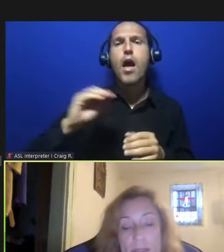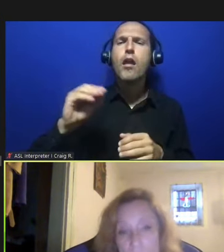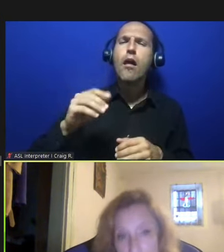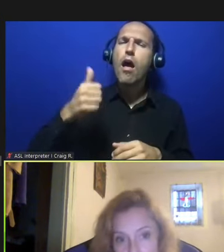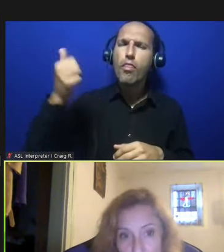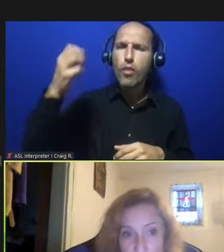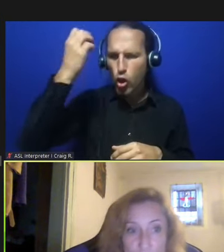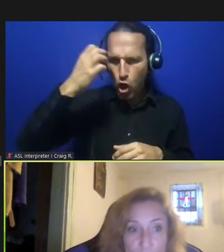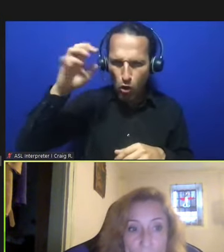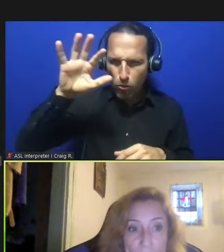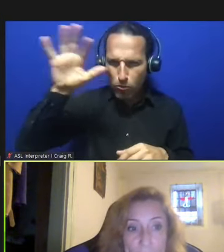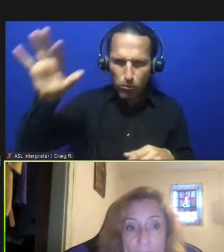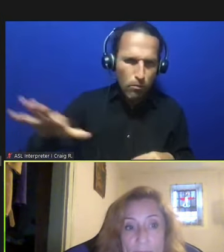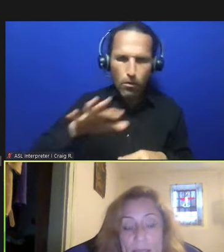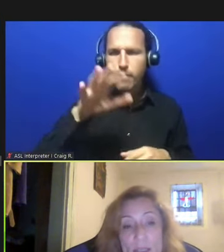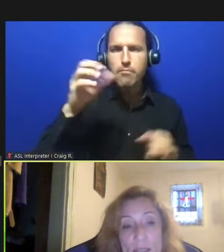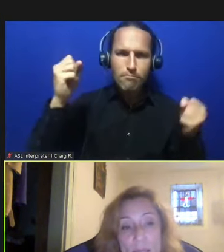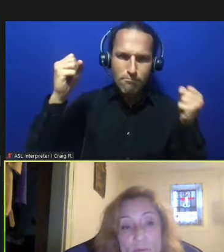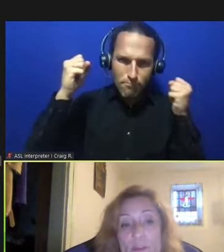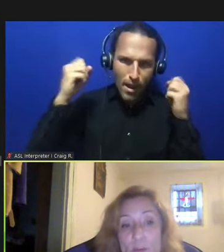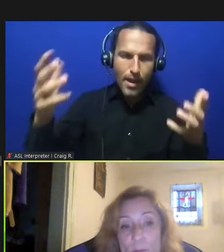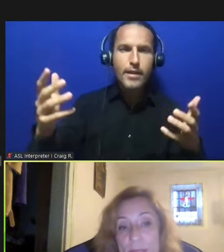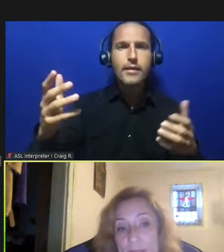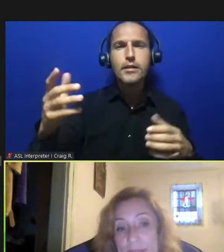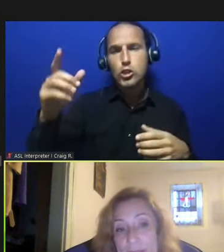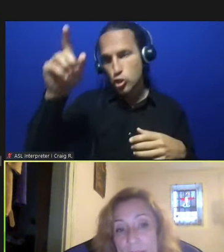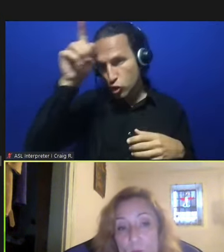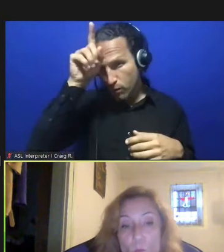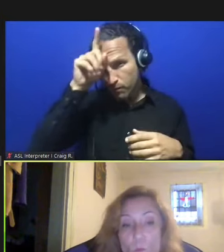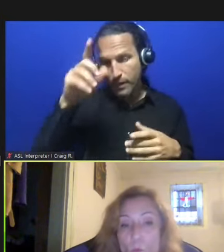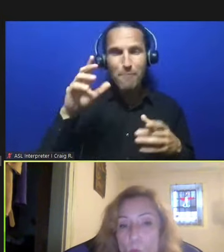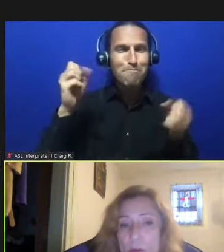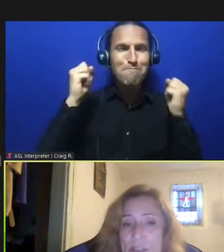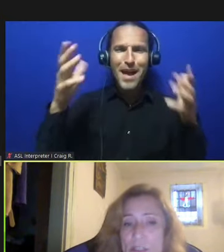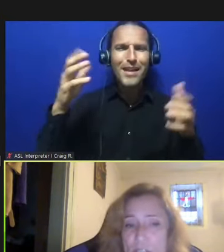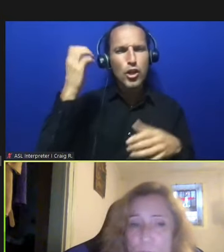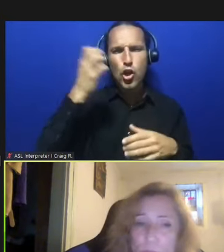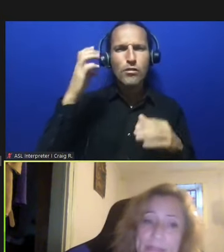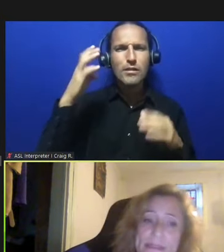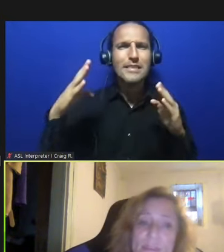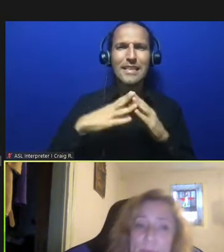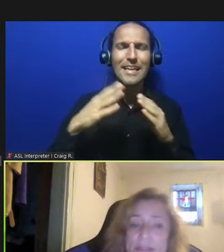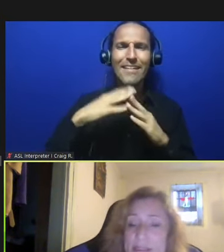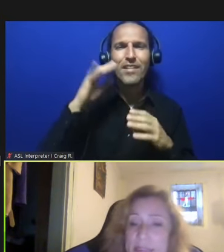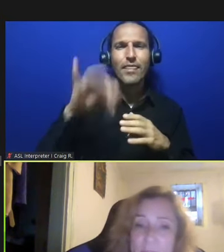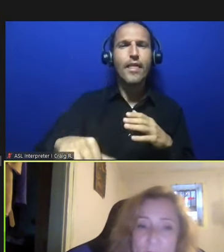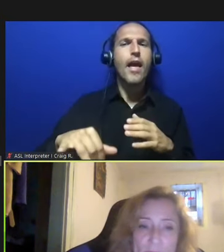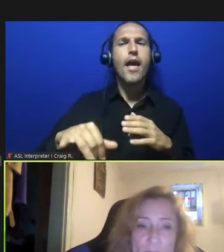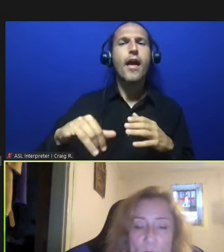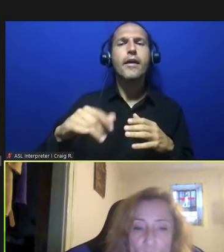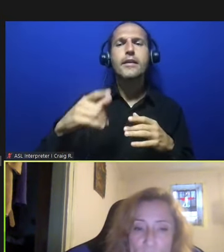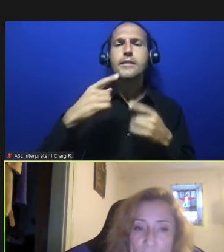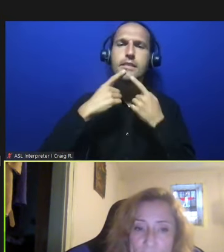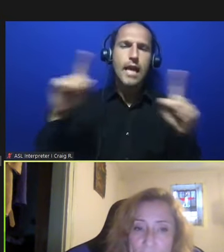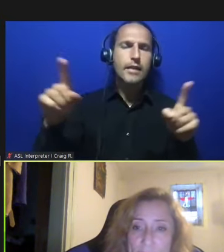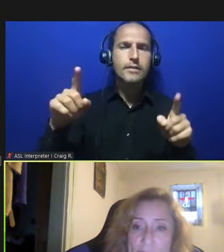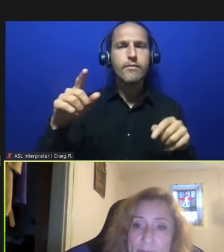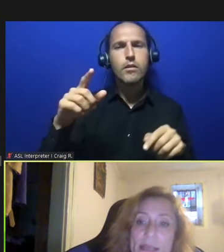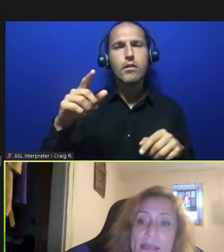Milan, the entire country of Germany, and every European city where congestion pricing has been successfully